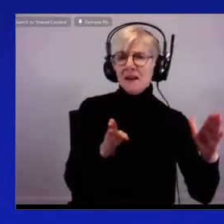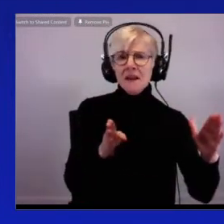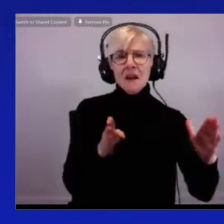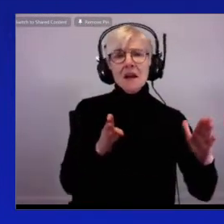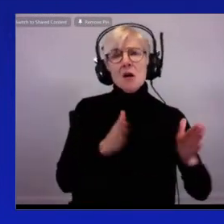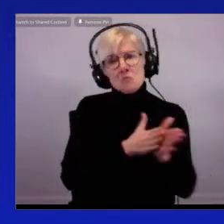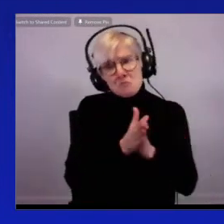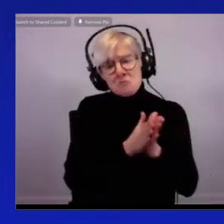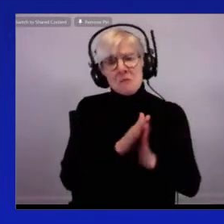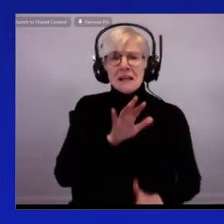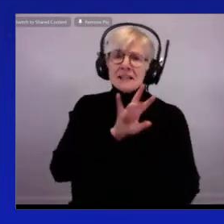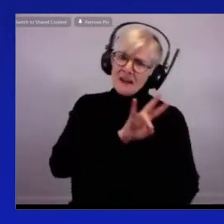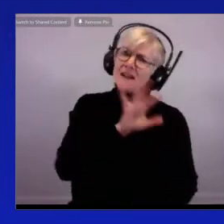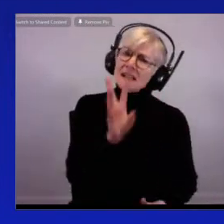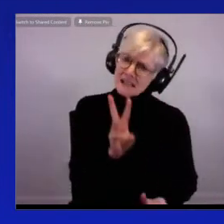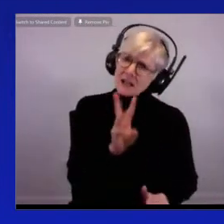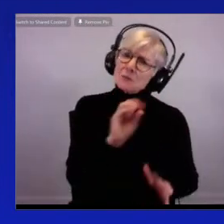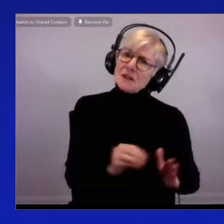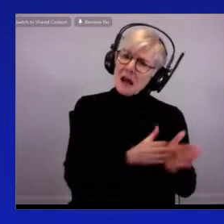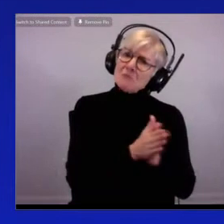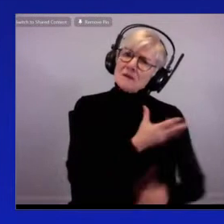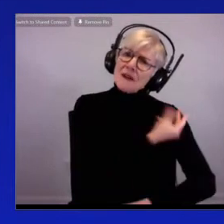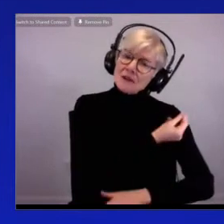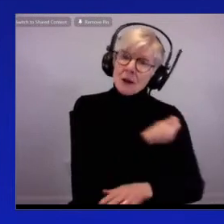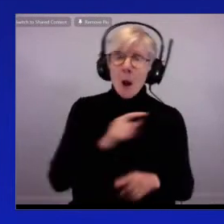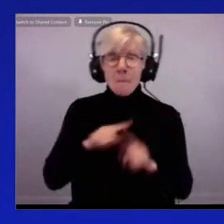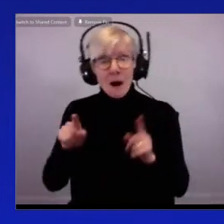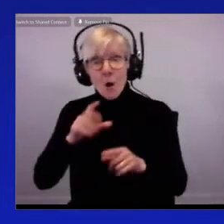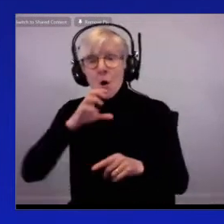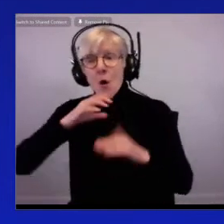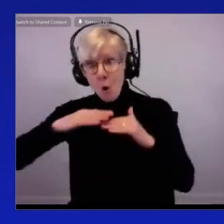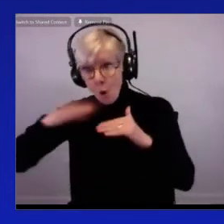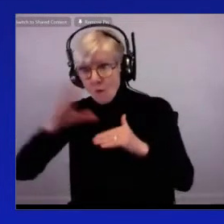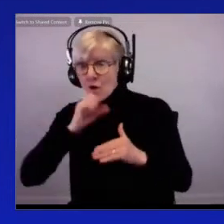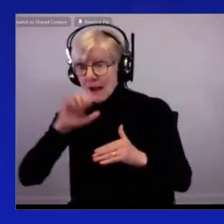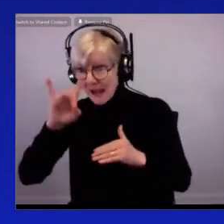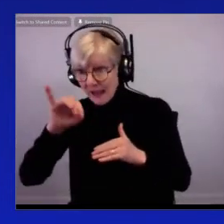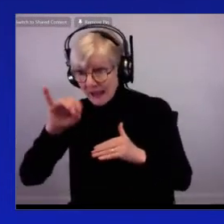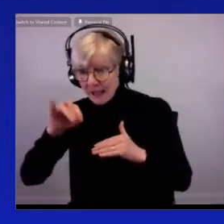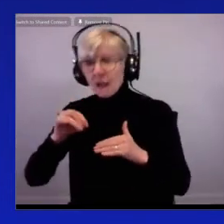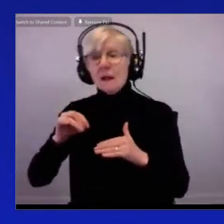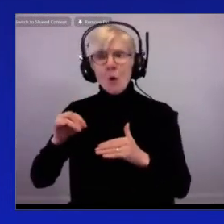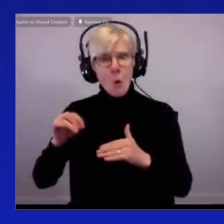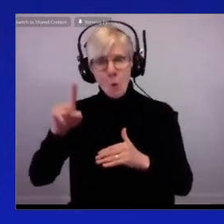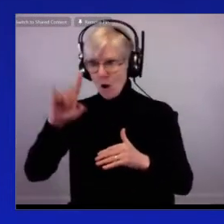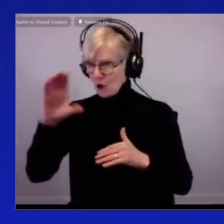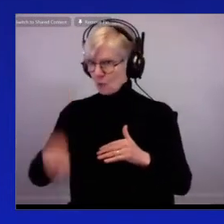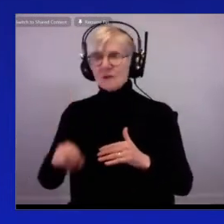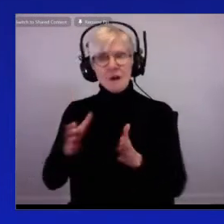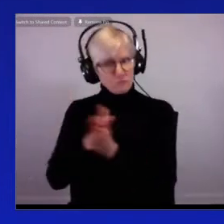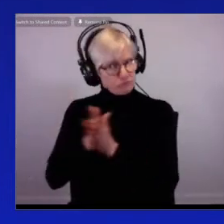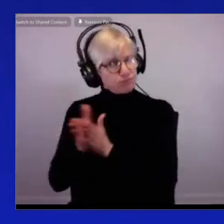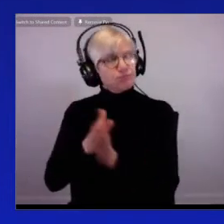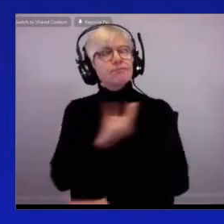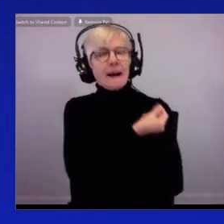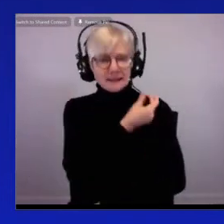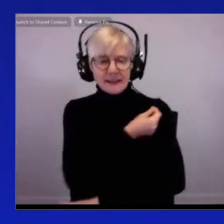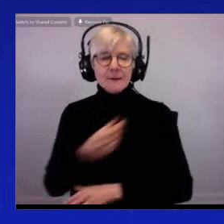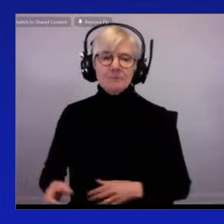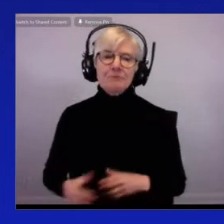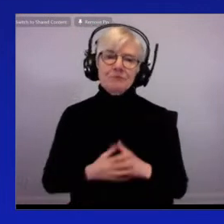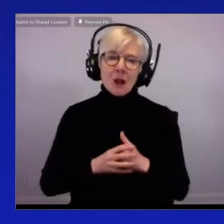was 76%, and it was up to over 100%, well, 100% for those over age 70.